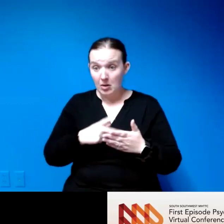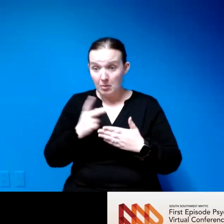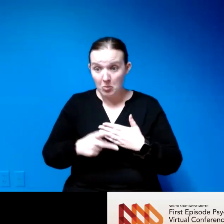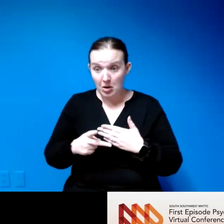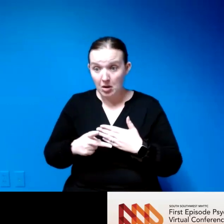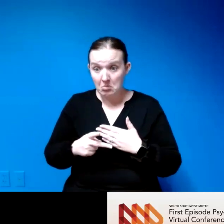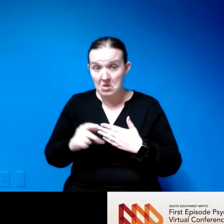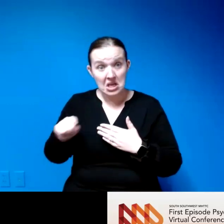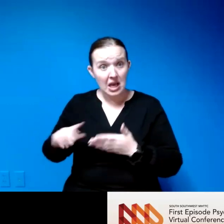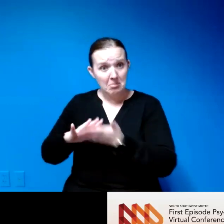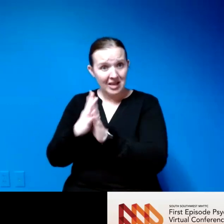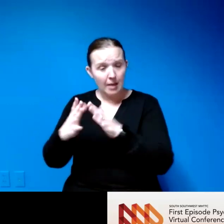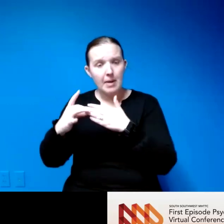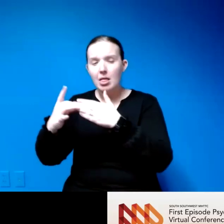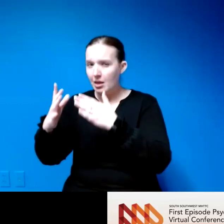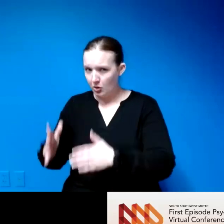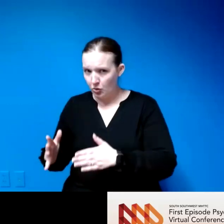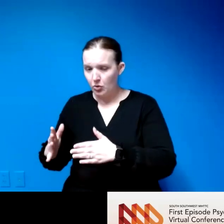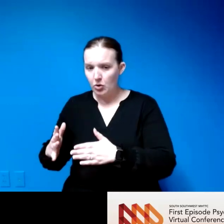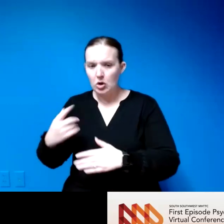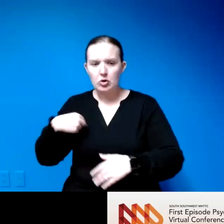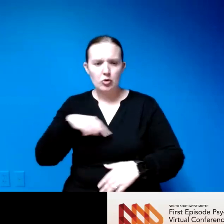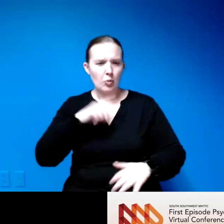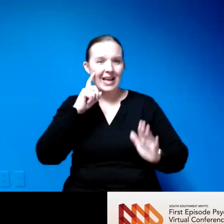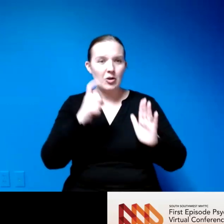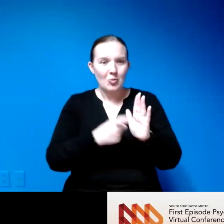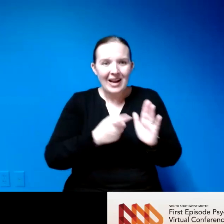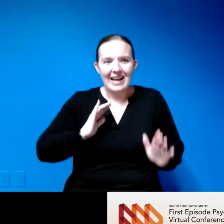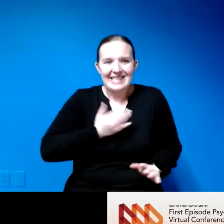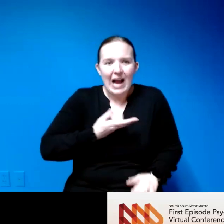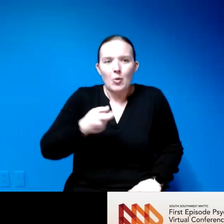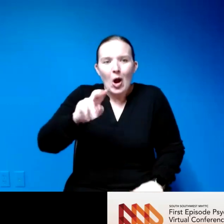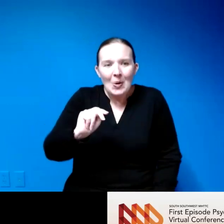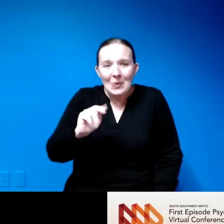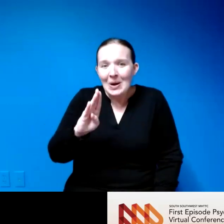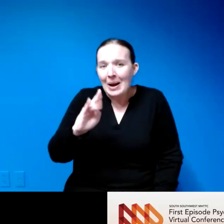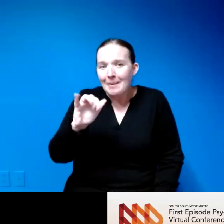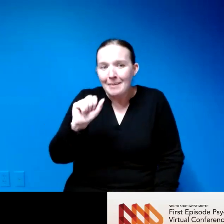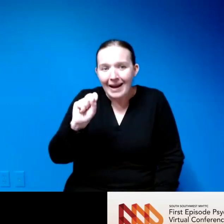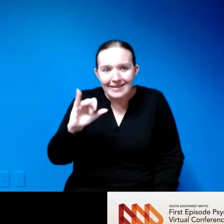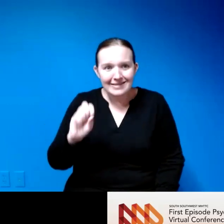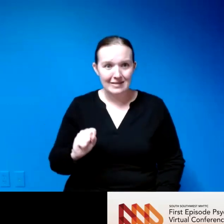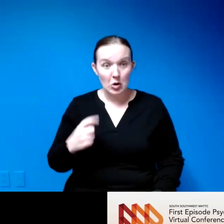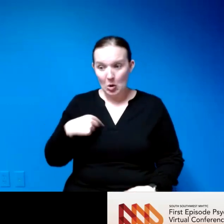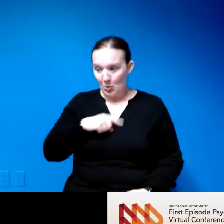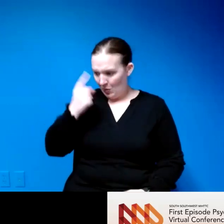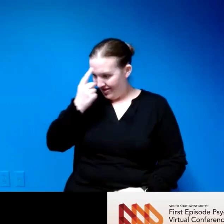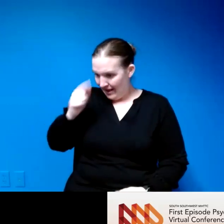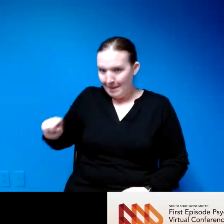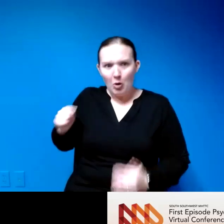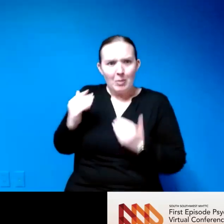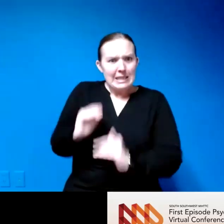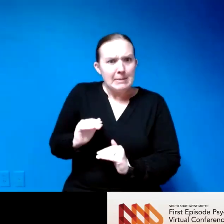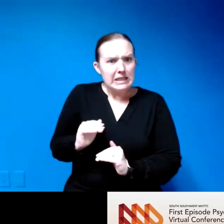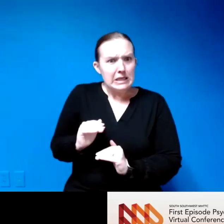leader. So it was a place for us to recognize our own bias. So we were still thinking of him in one box, and